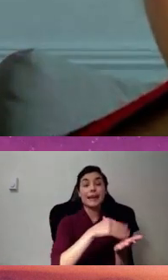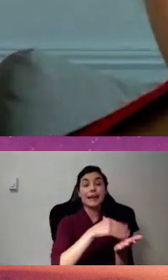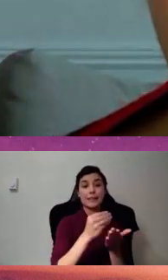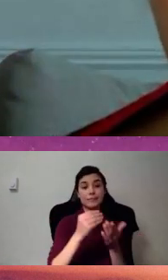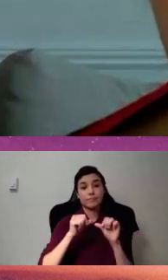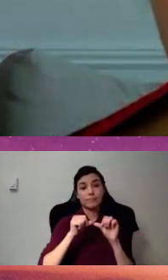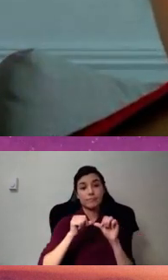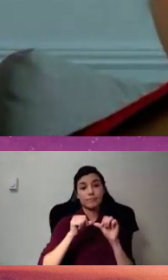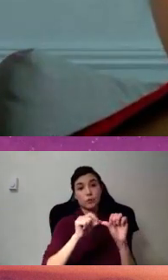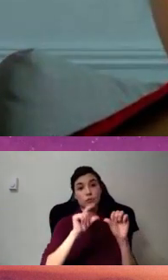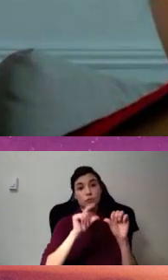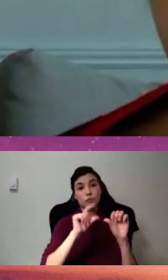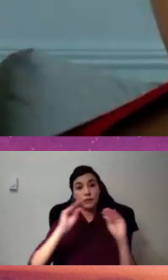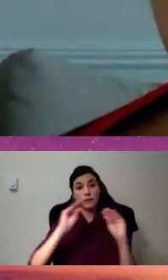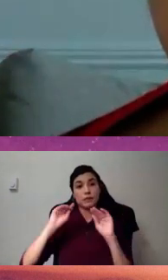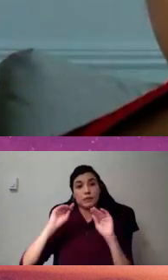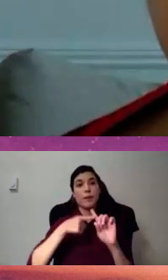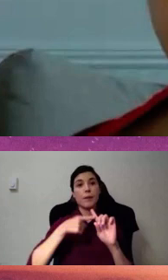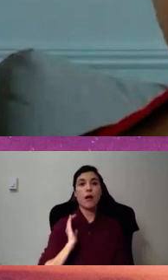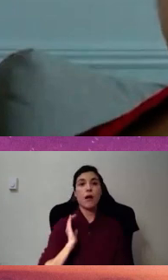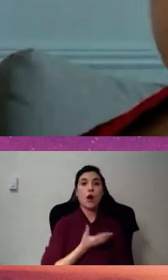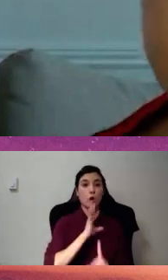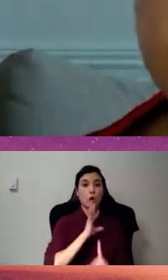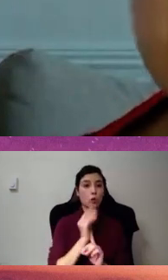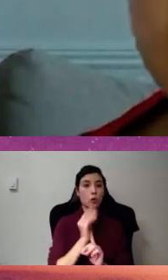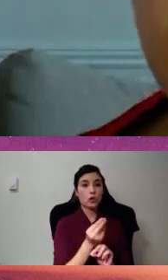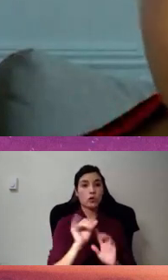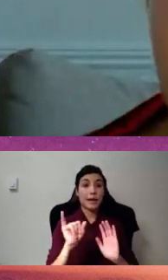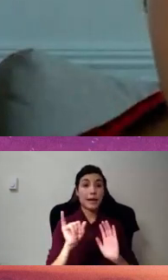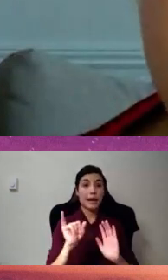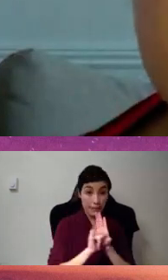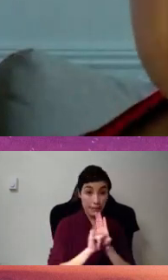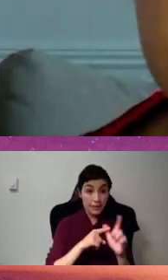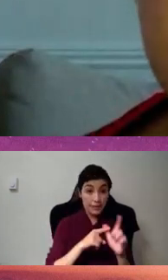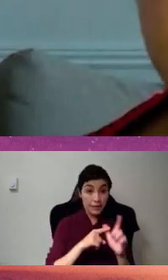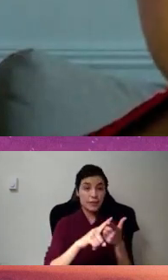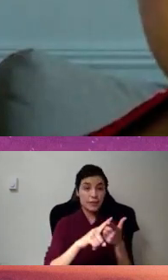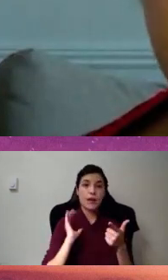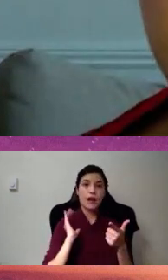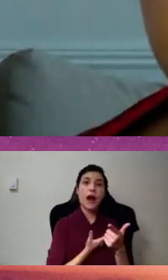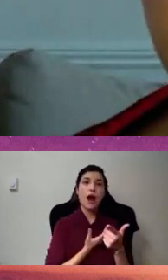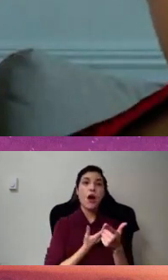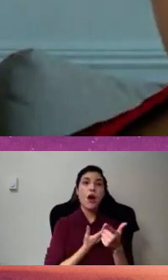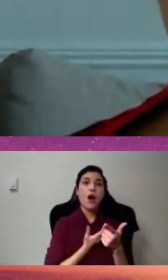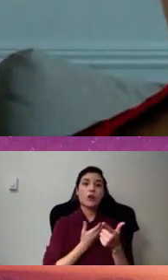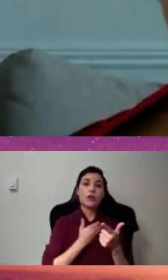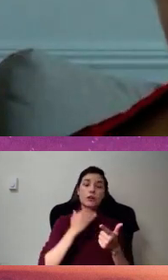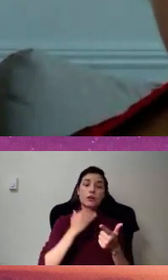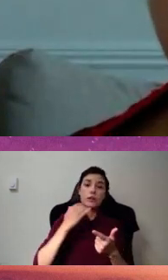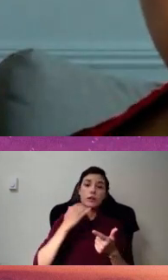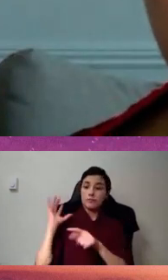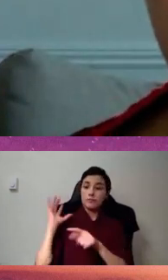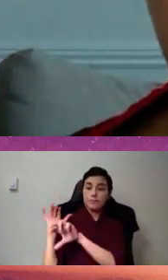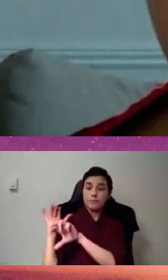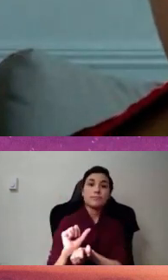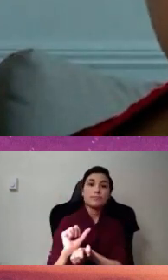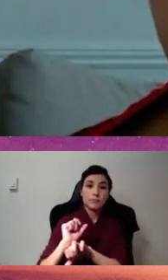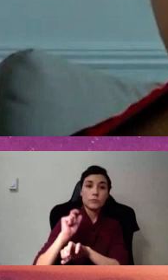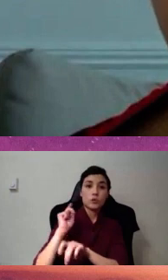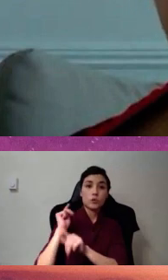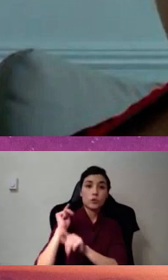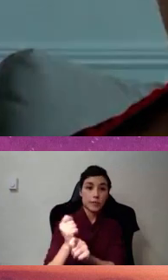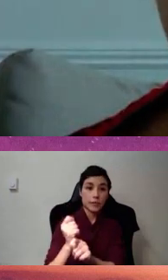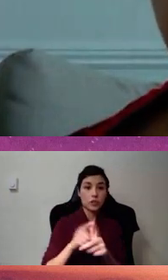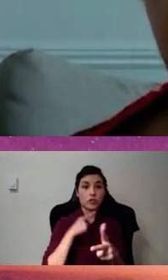culture and our cultural Indigenous practices, protocols, society in general. And